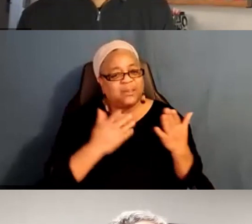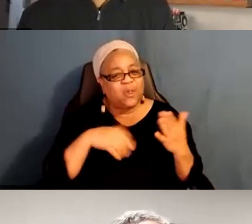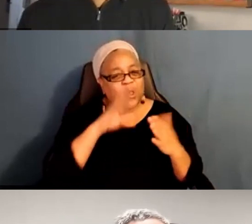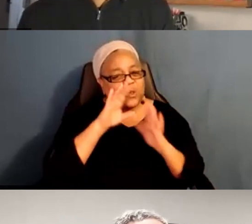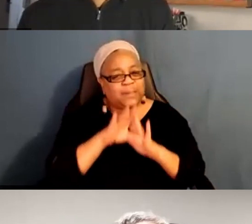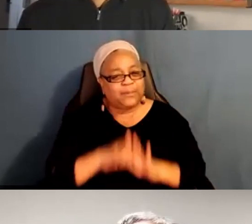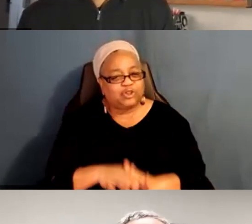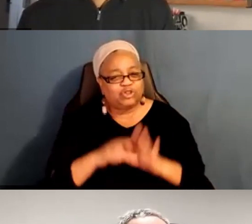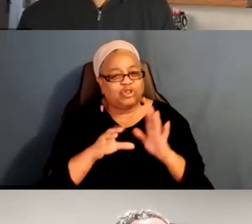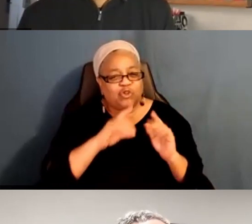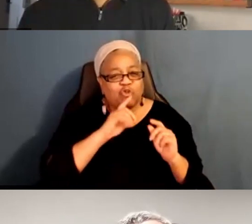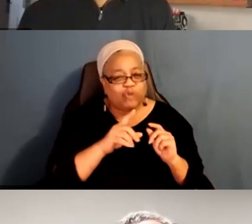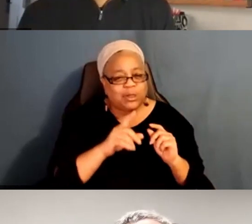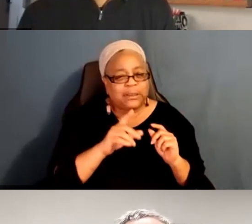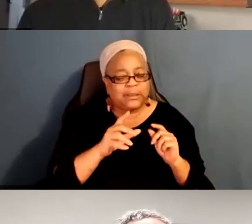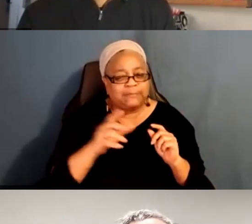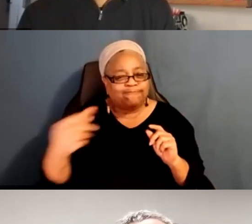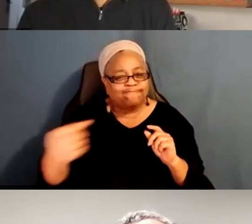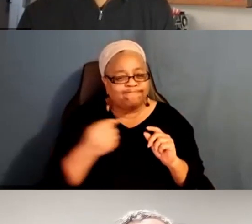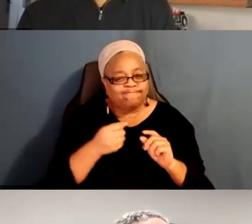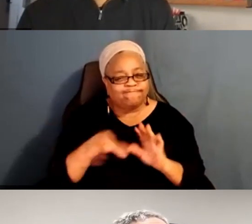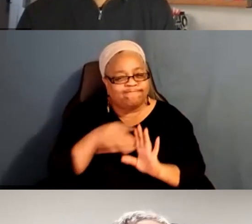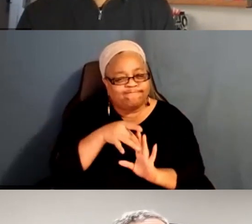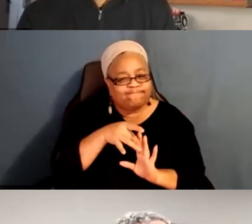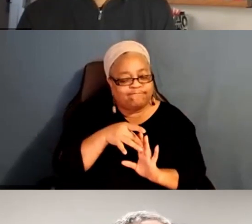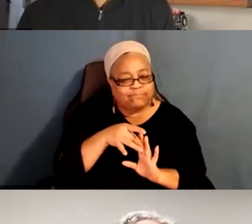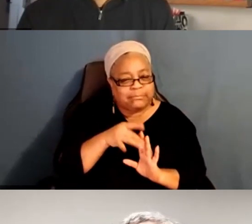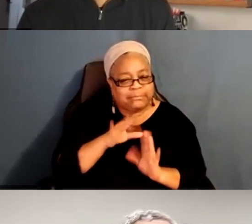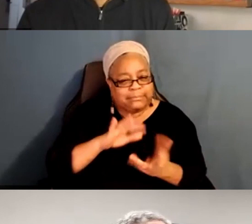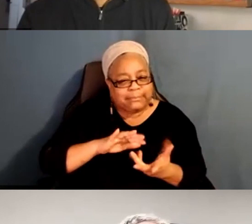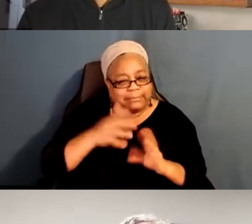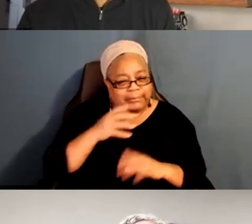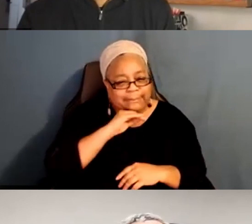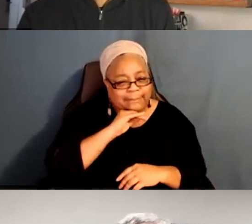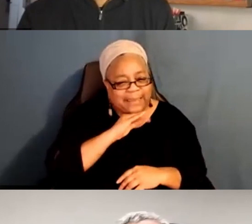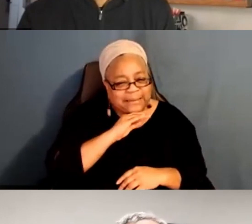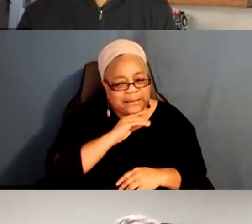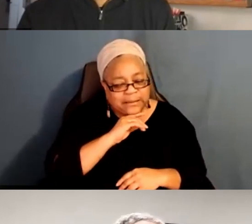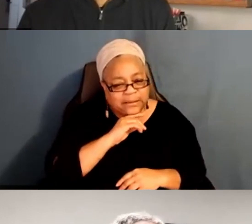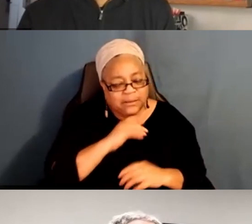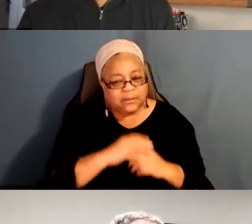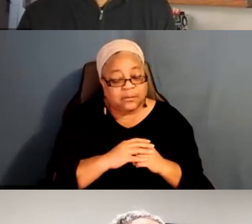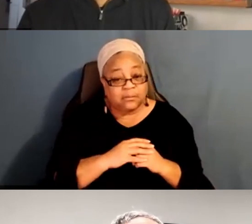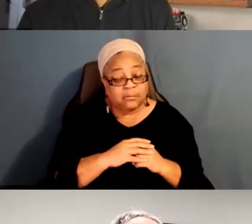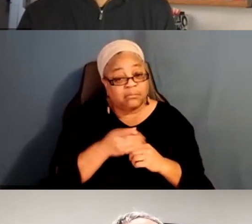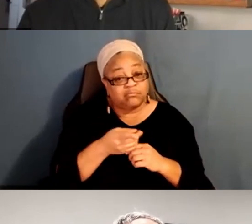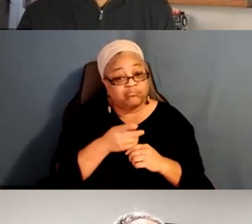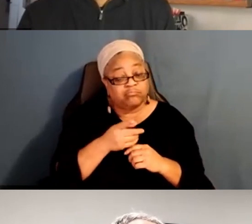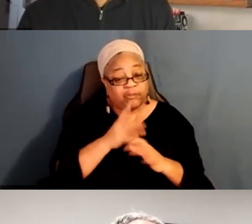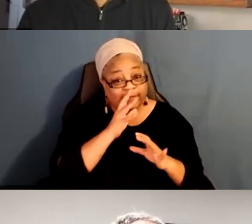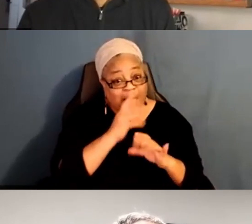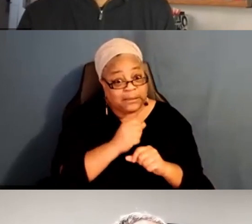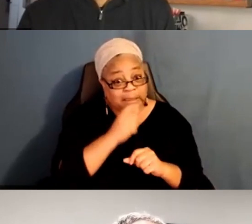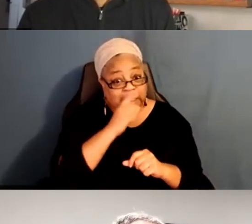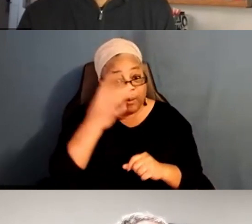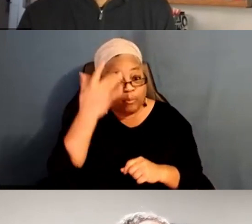traffic in messiness Mhm. and in ways that are, I think, fascinating and brilliant.